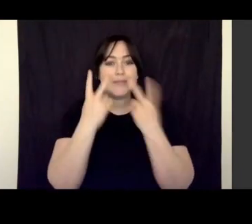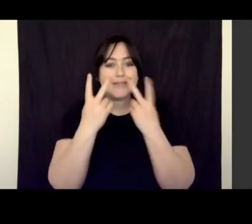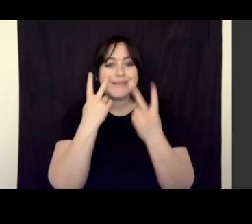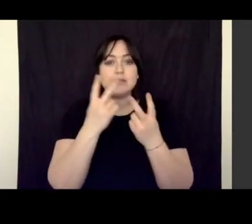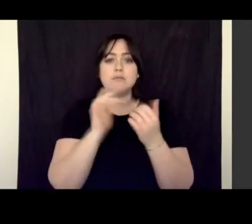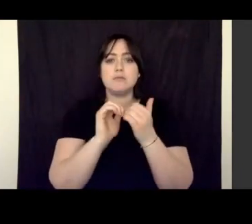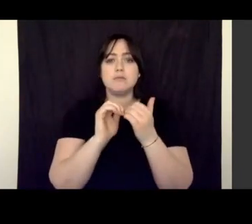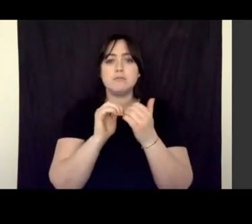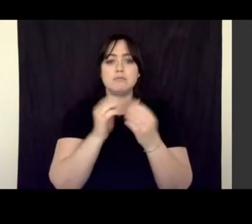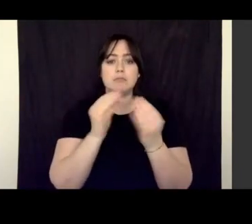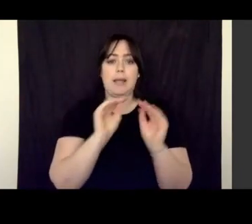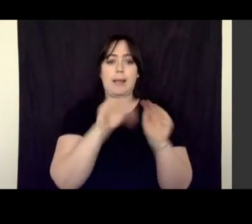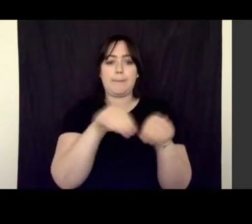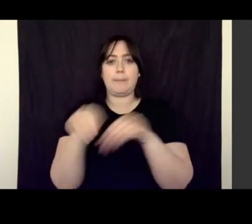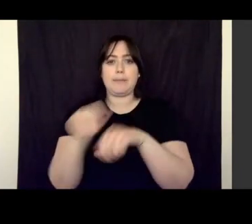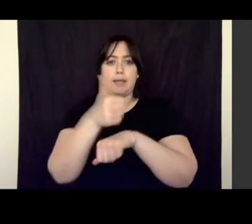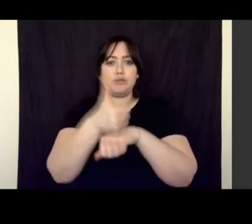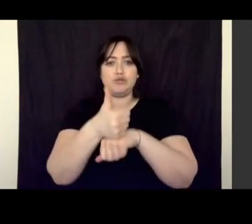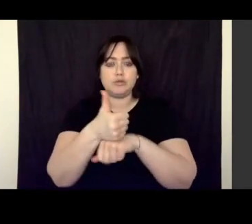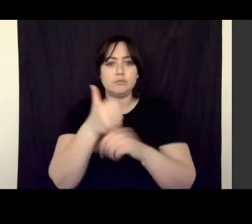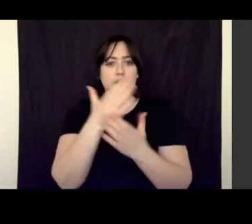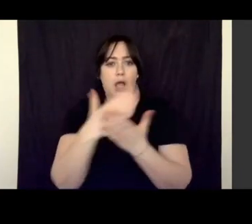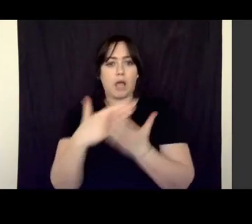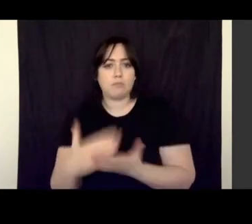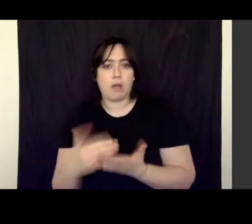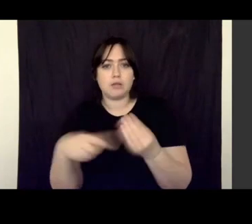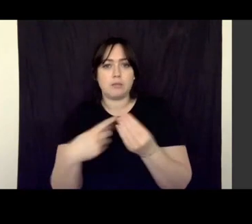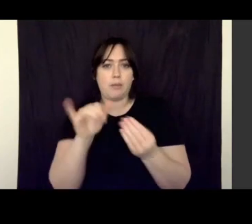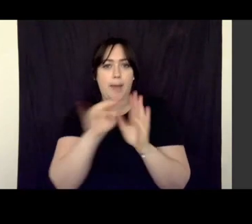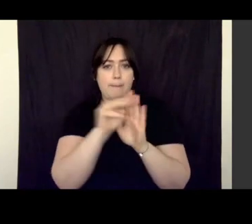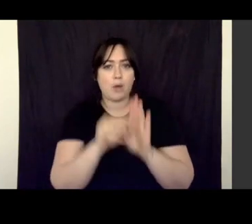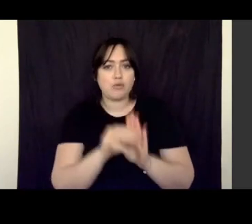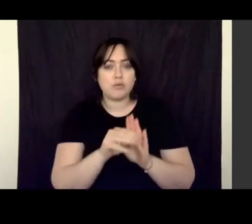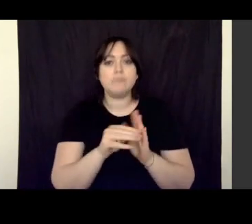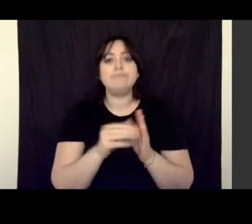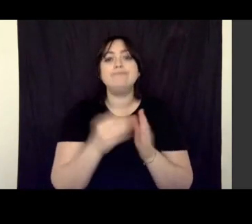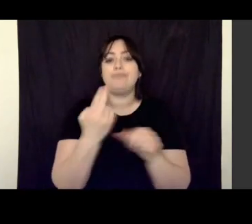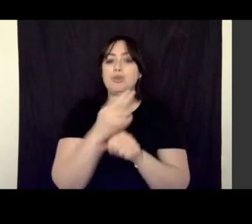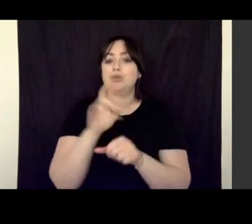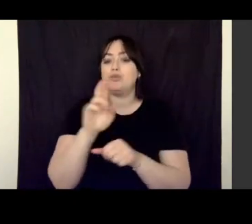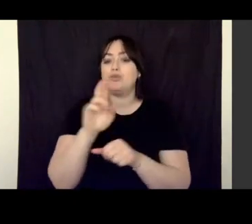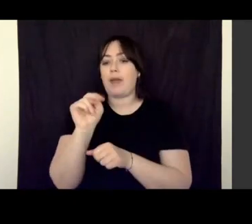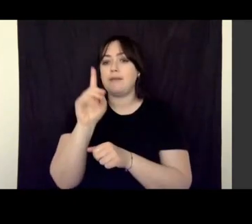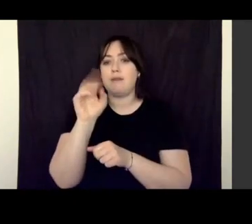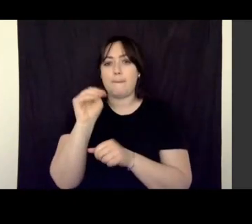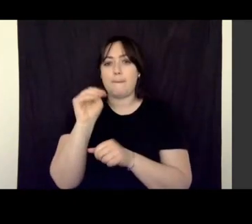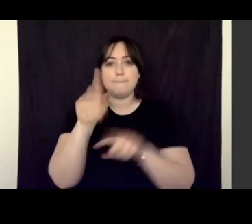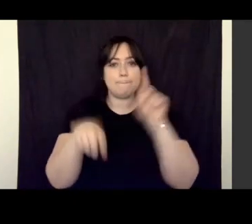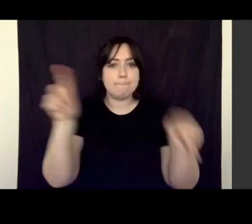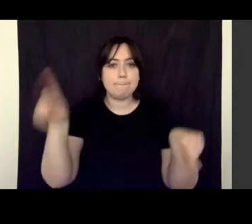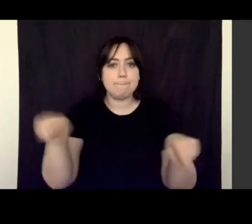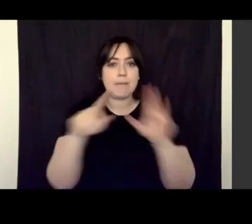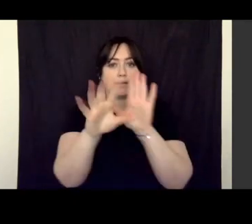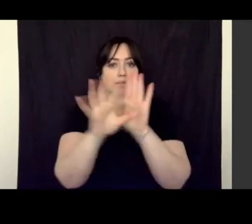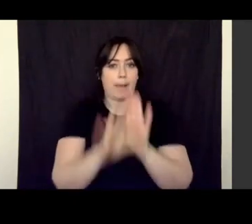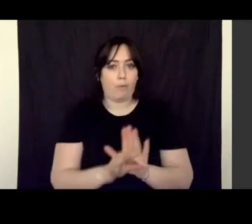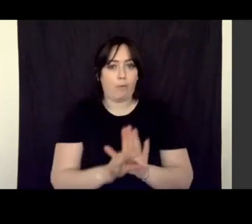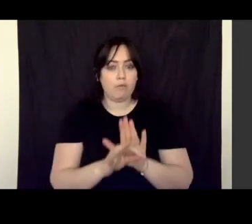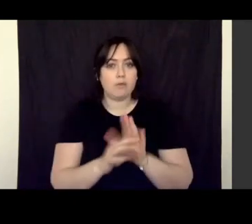modules, and actually we did so with a random sample so that we can test whether the module